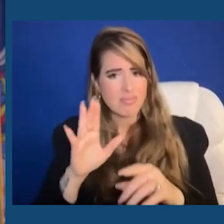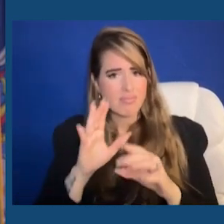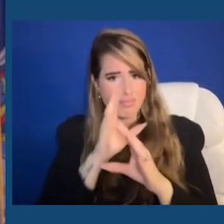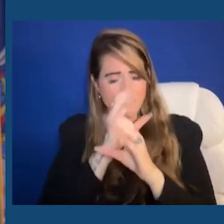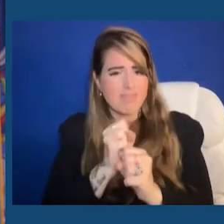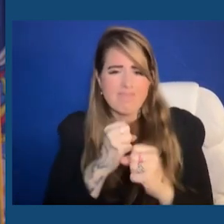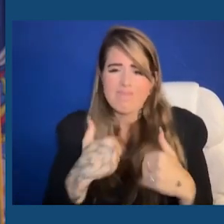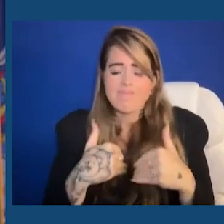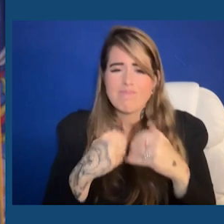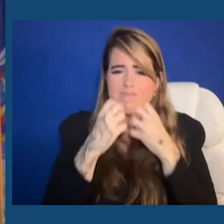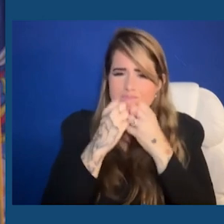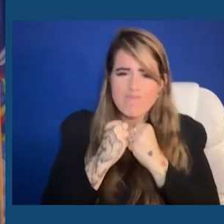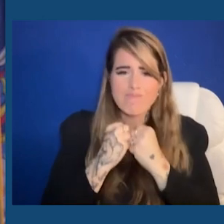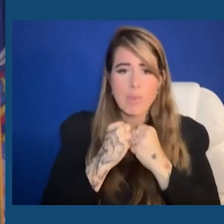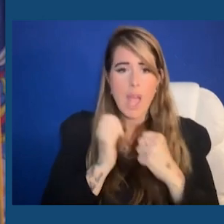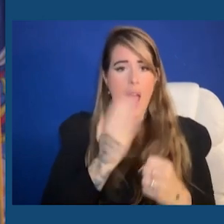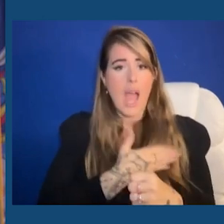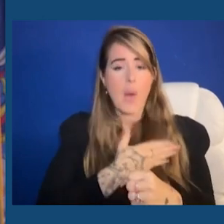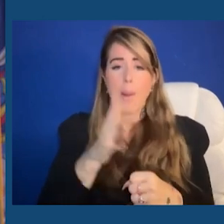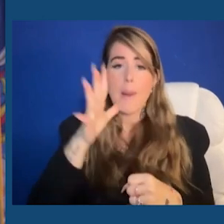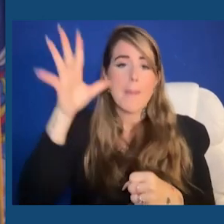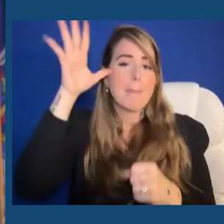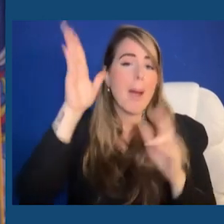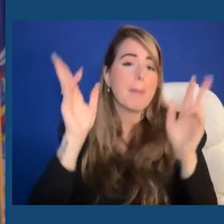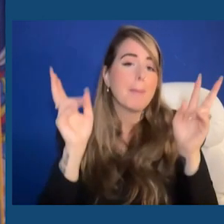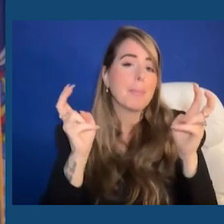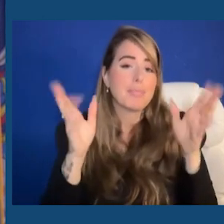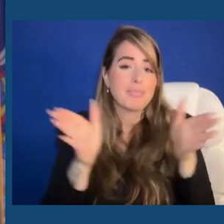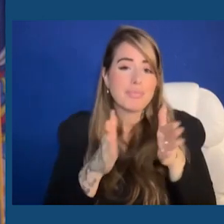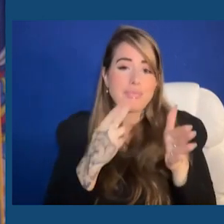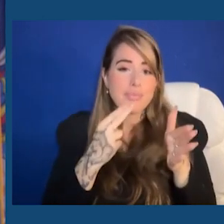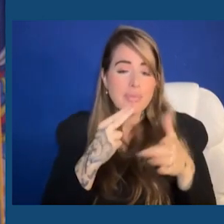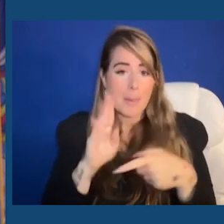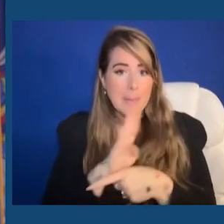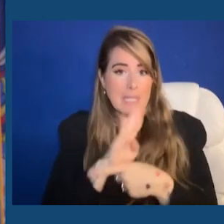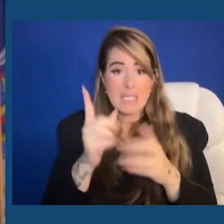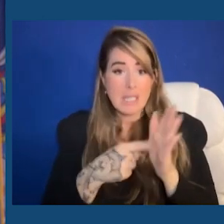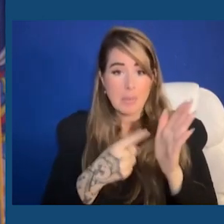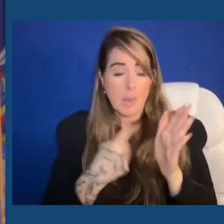our mom and pop's businesses, the one who oftentimes get neglected.